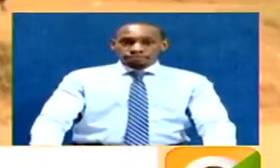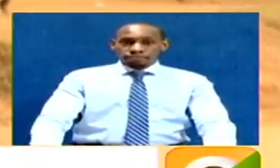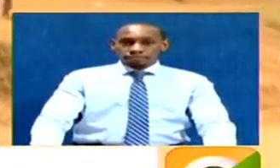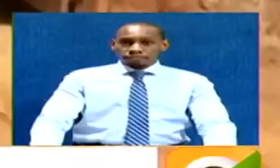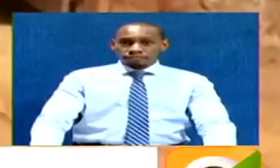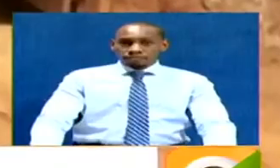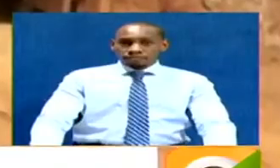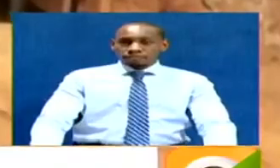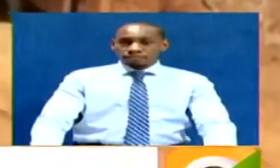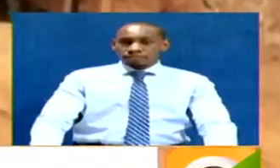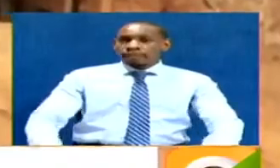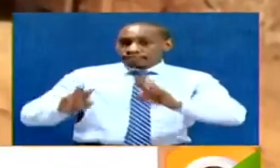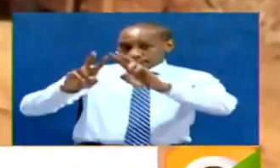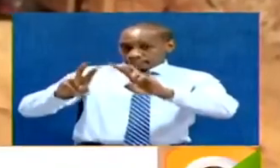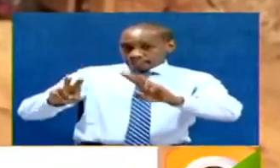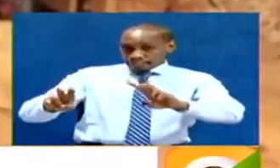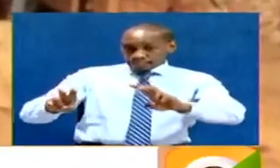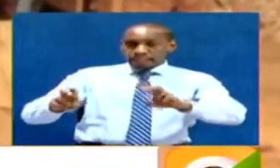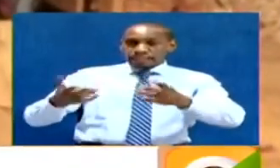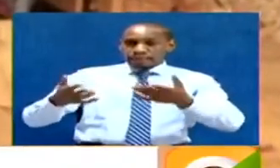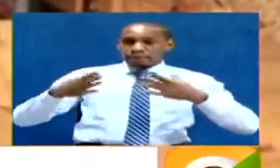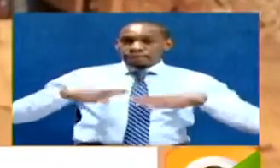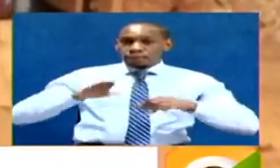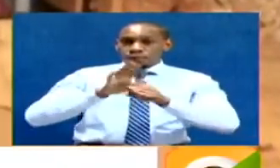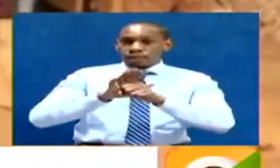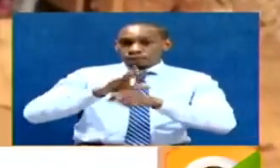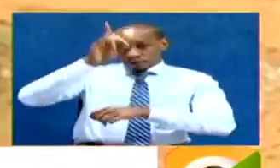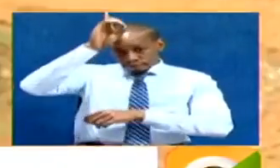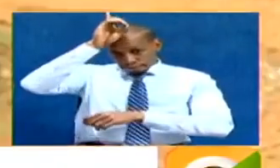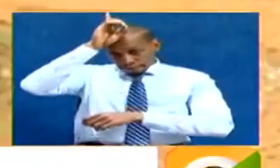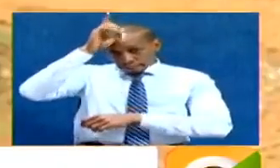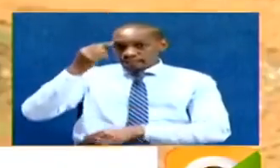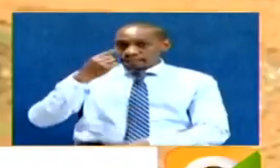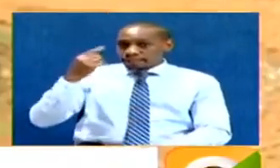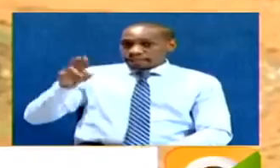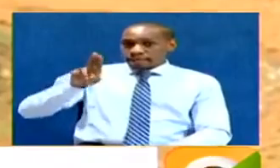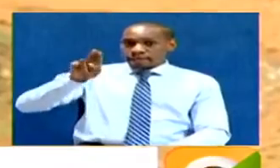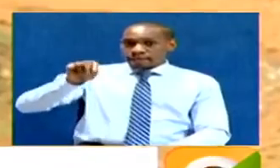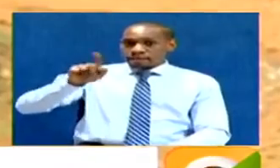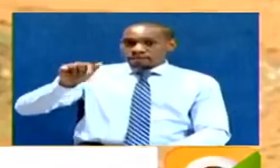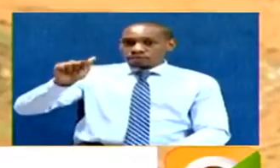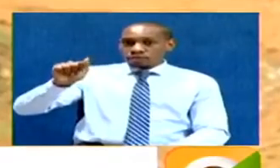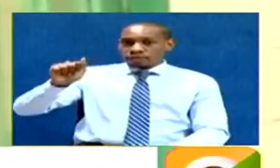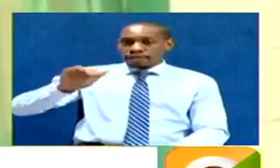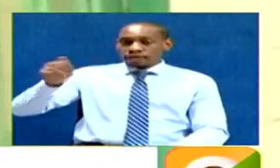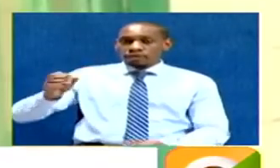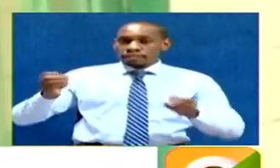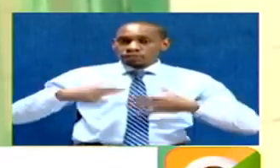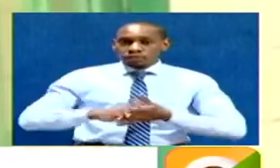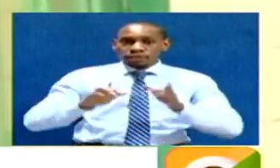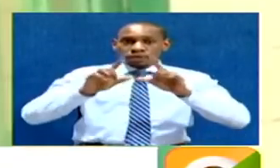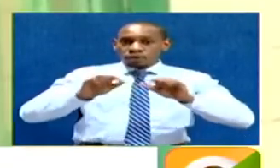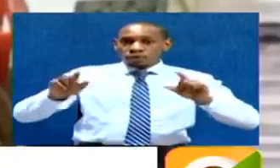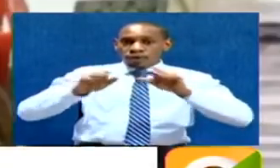It is a discovery that has left many residents of Kireta village in Cherangani, Trans Nzoia County in shock. According